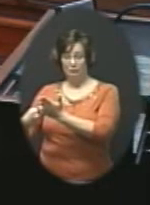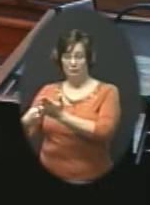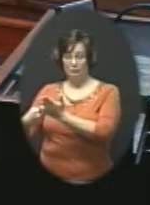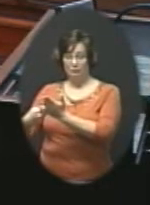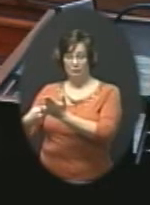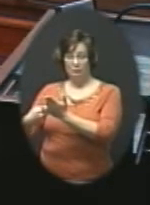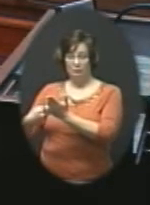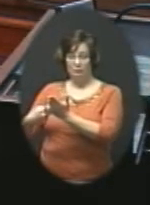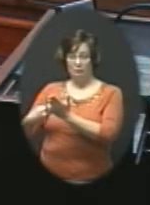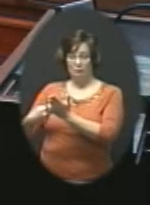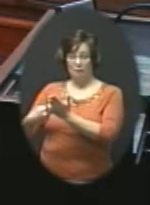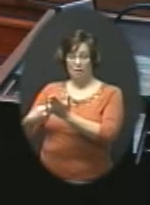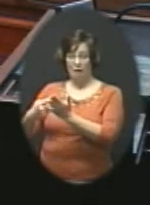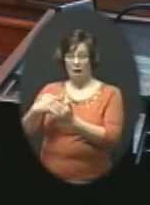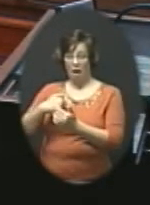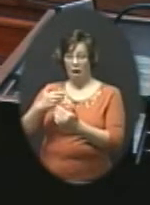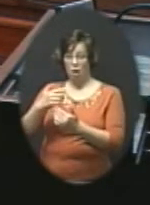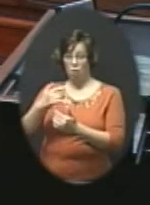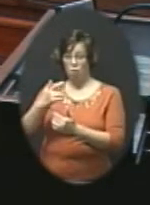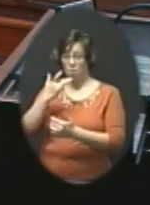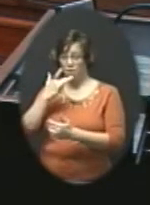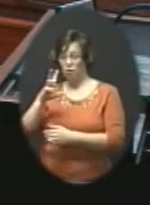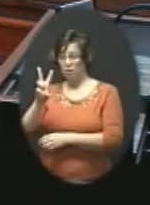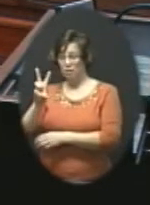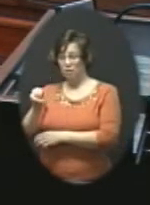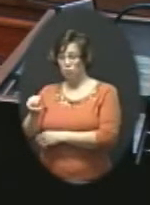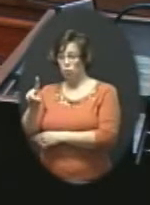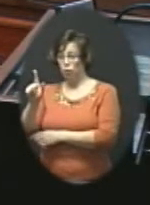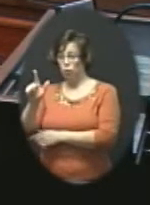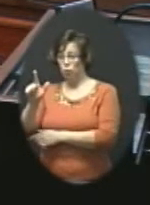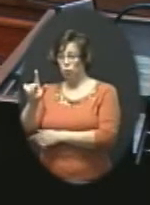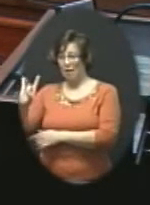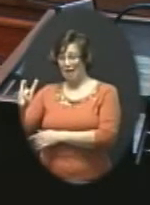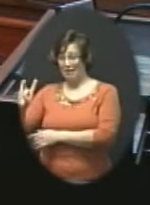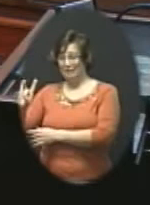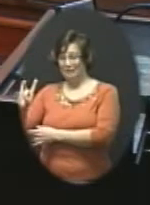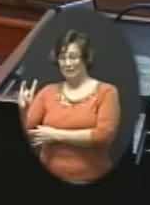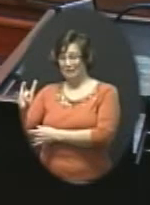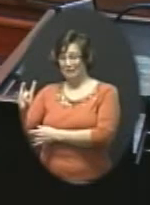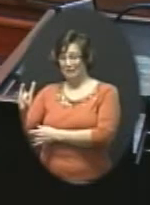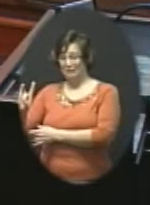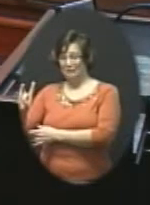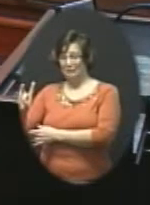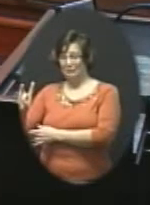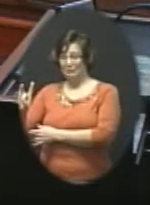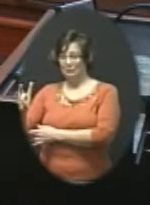Madam President, speak first. I'd like to pull a 6.28. Okay.